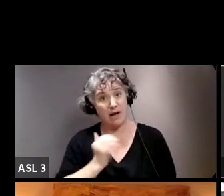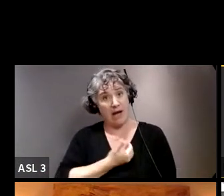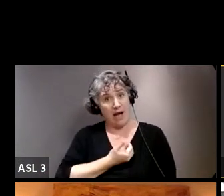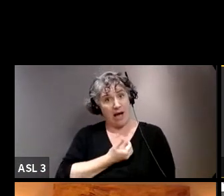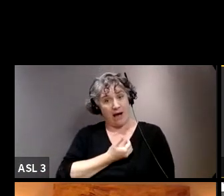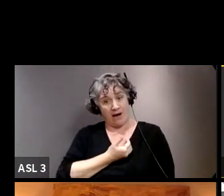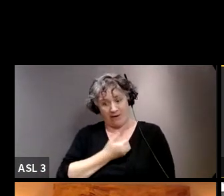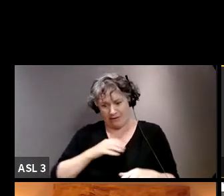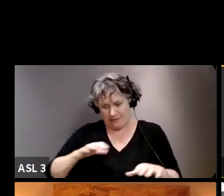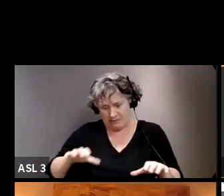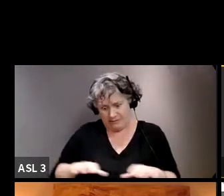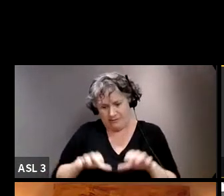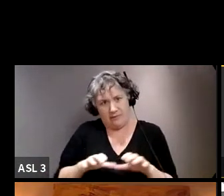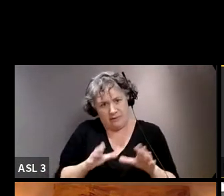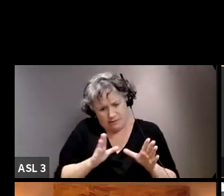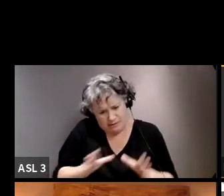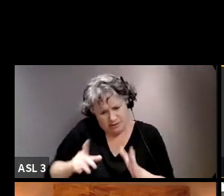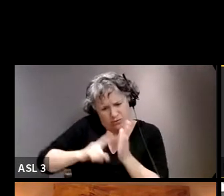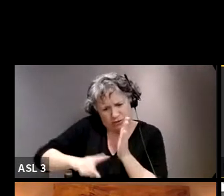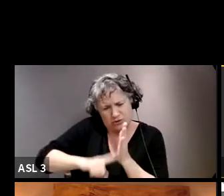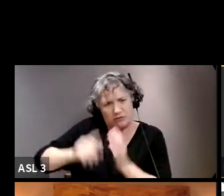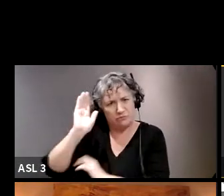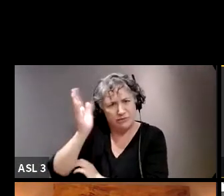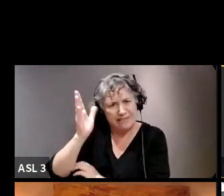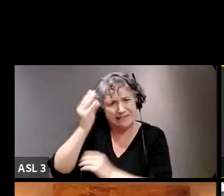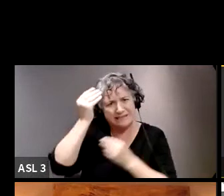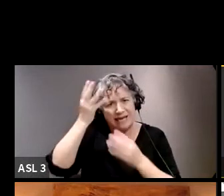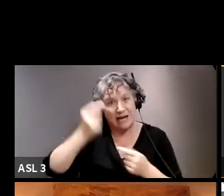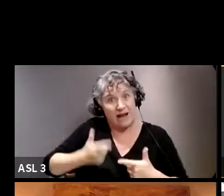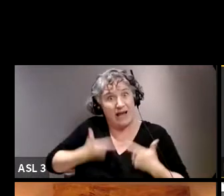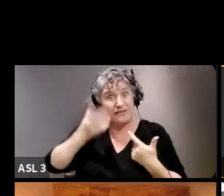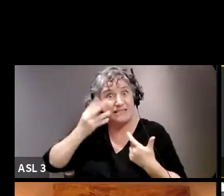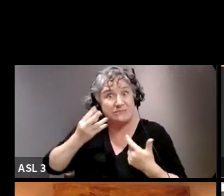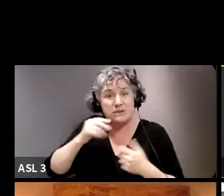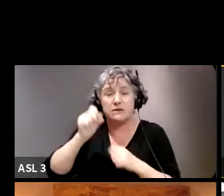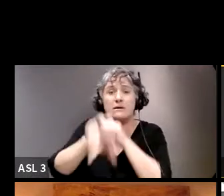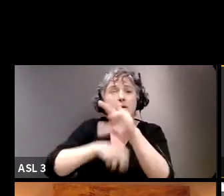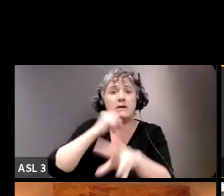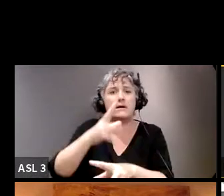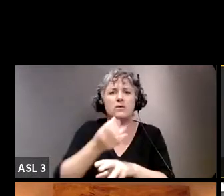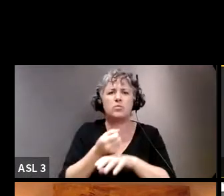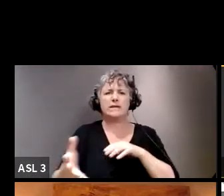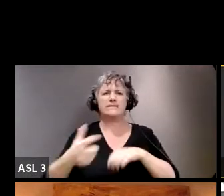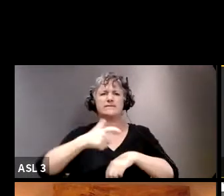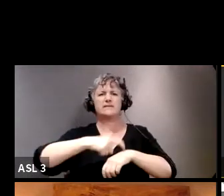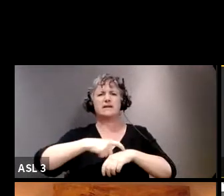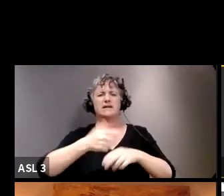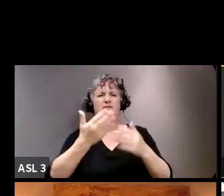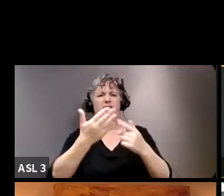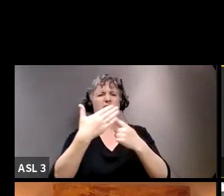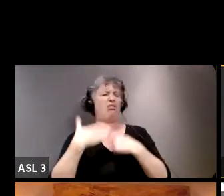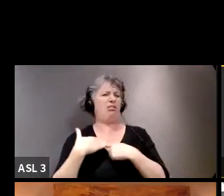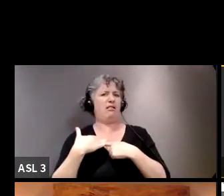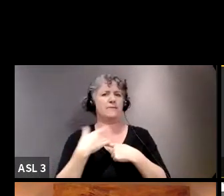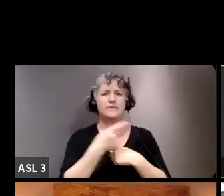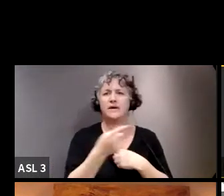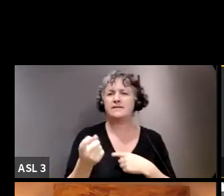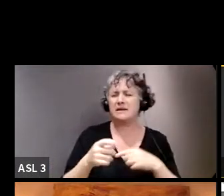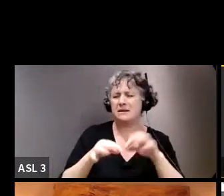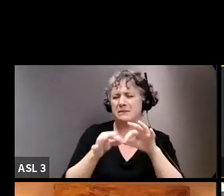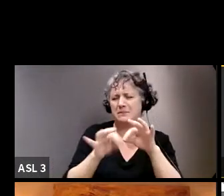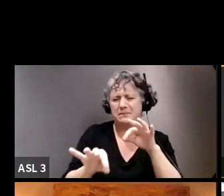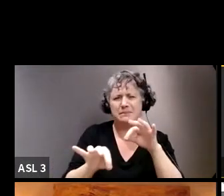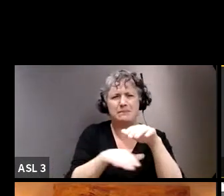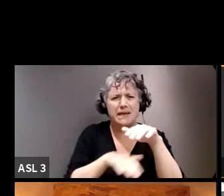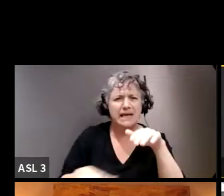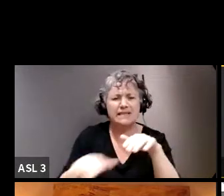preventing presenting research data and their unlived experiences to this board only to have members ask basic basic questions that only tell